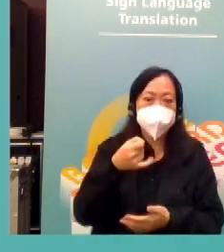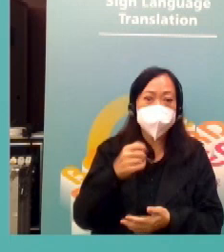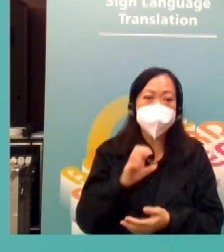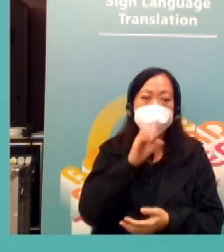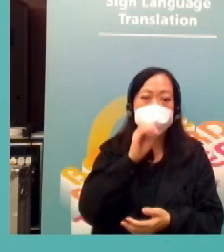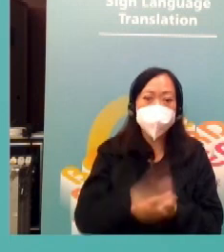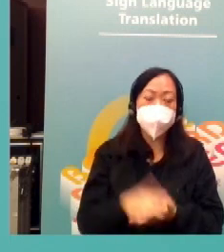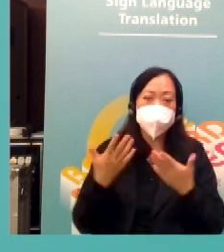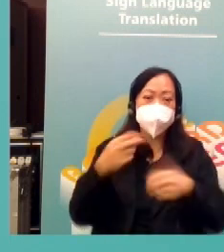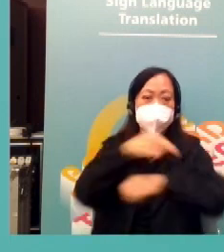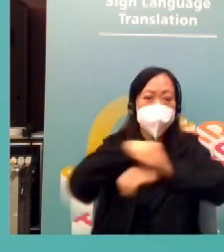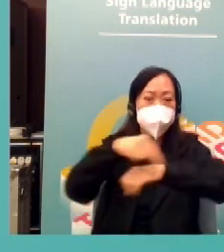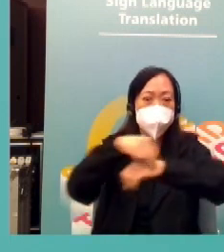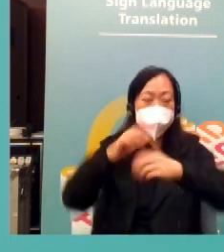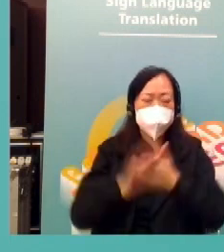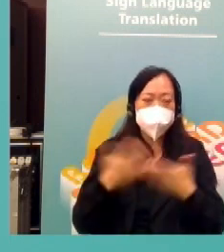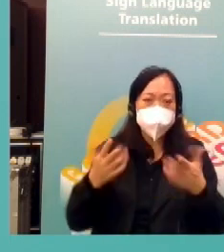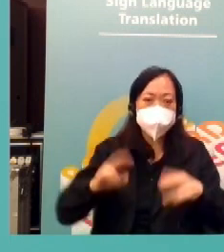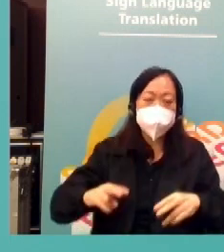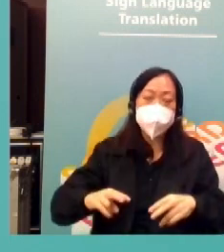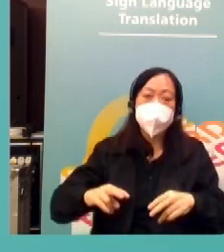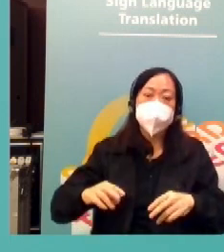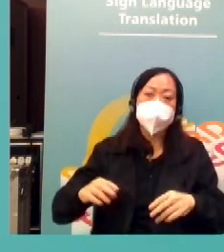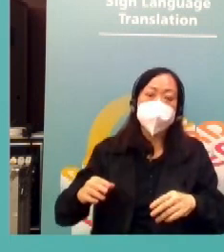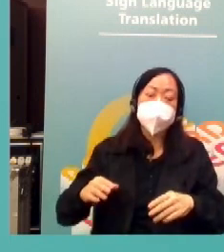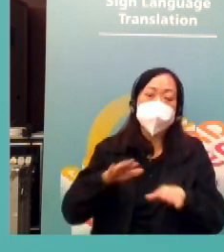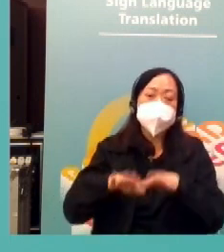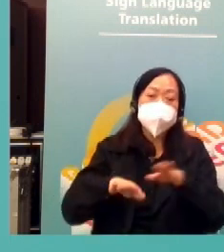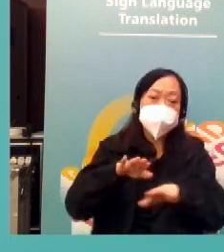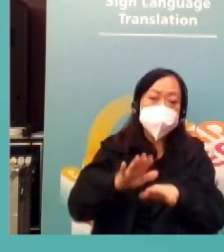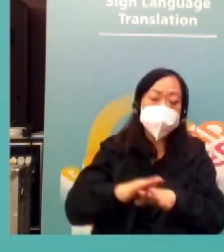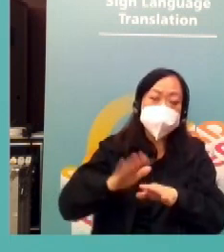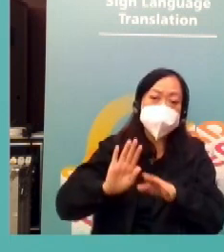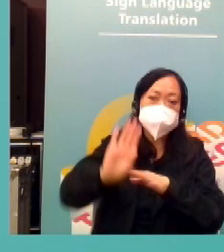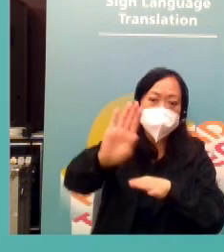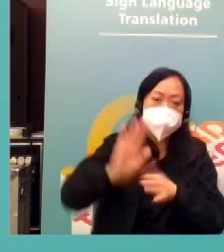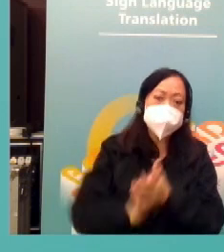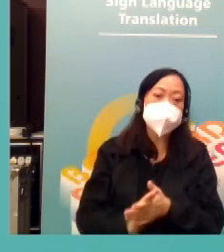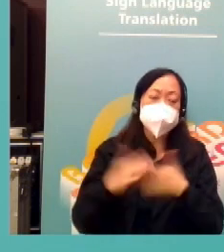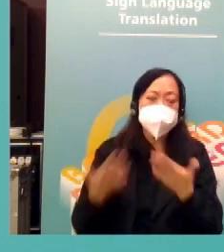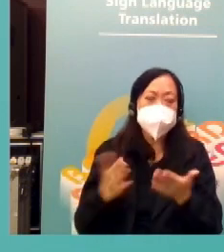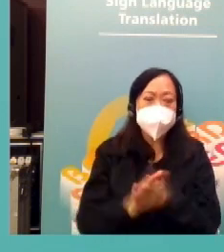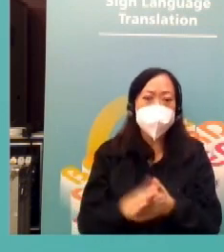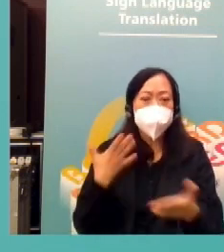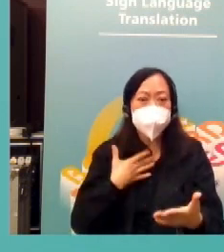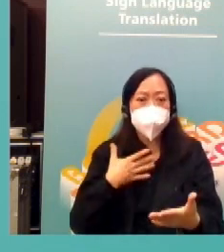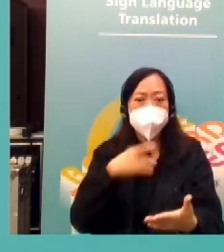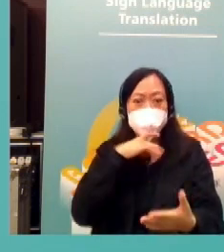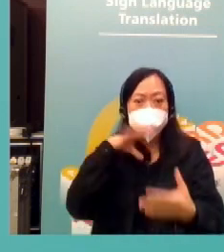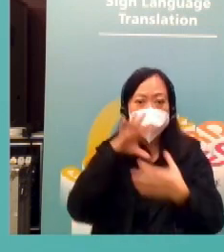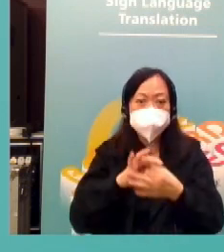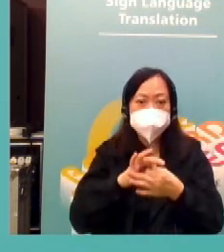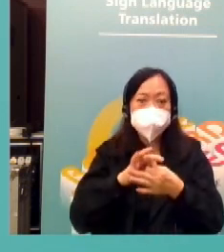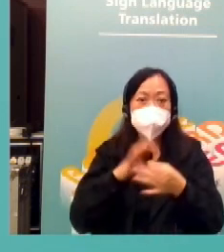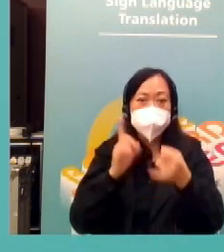very innovative way to think about investing, you actually care a lot about outcomes, and you deliver outcomes also, at the same time doing good business